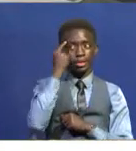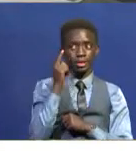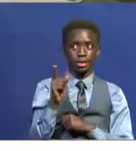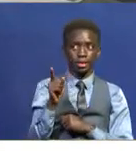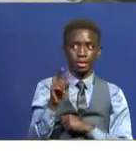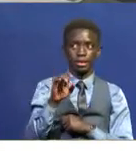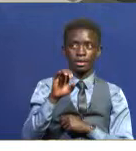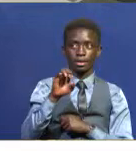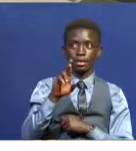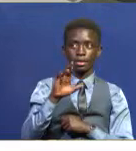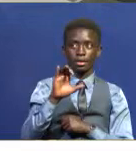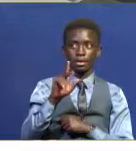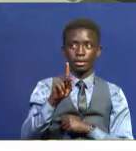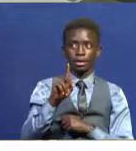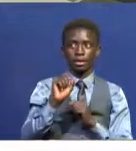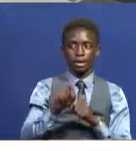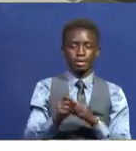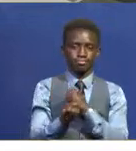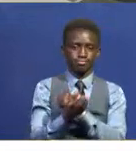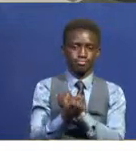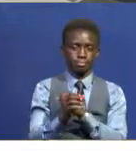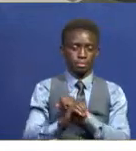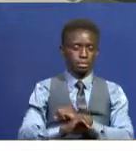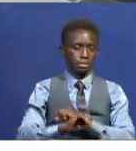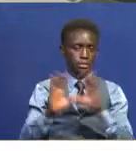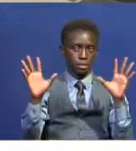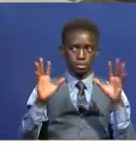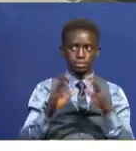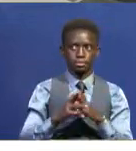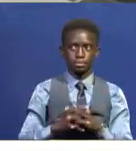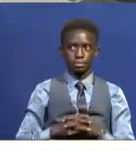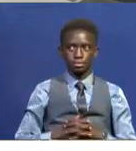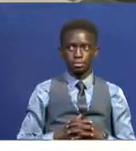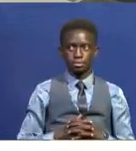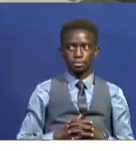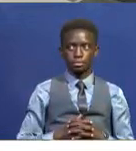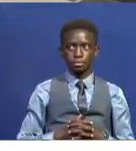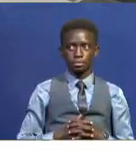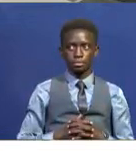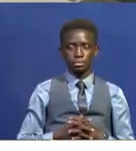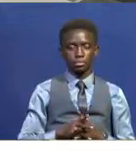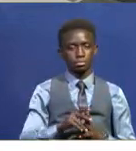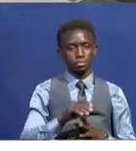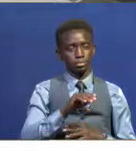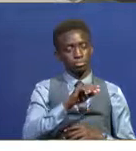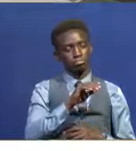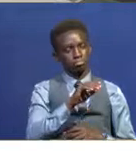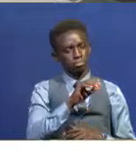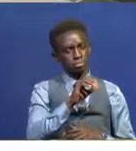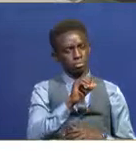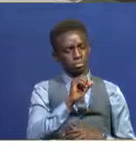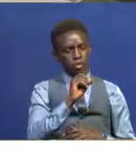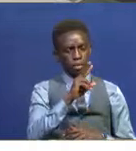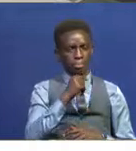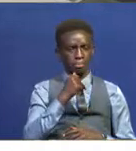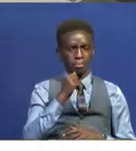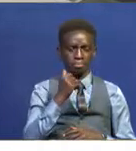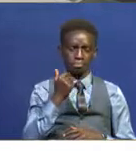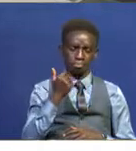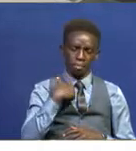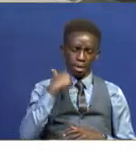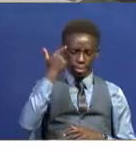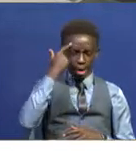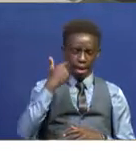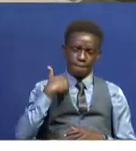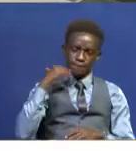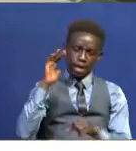Dennis have into it elaborately. Maybe Eric? Yeah. Can touch on that? Yes. I think there are a lot of factors that